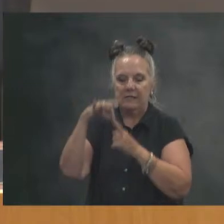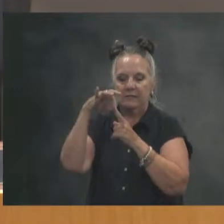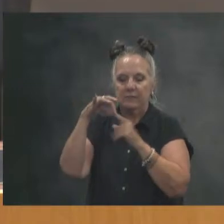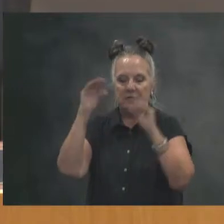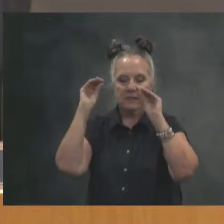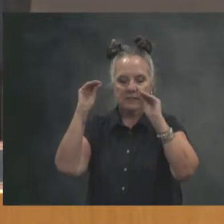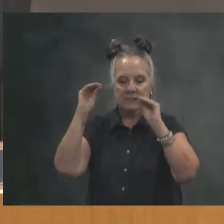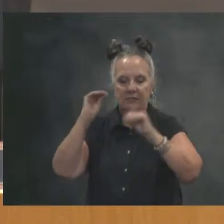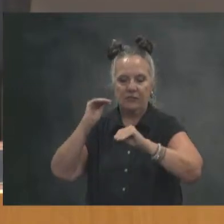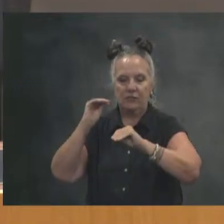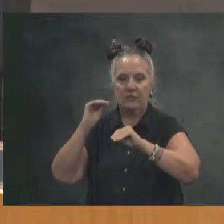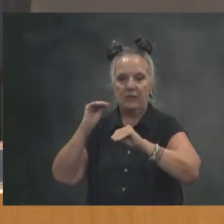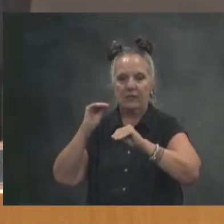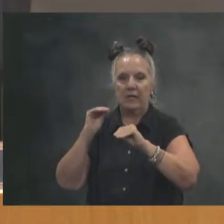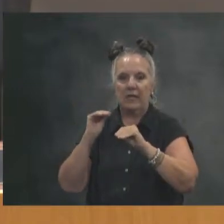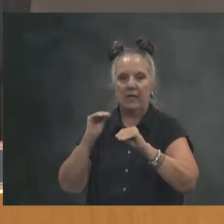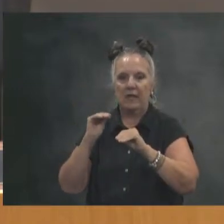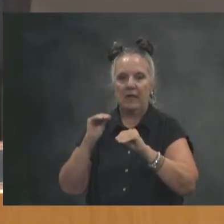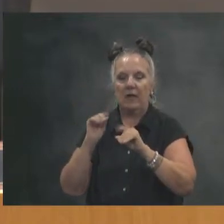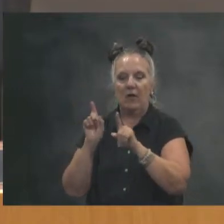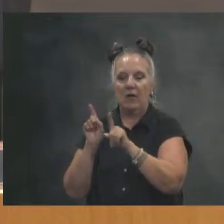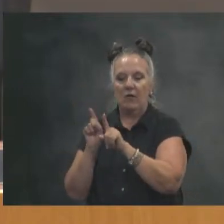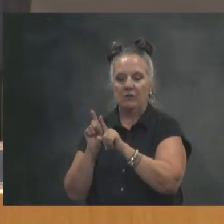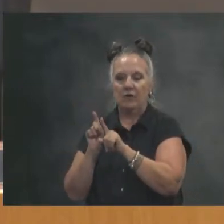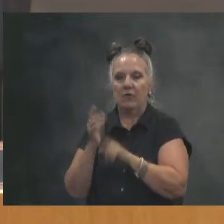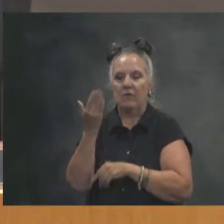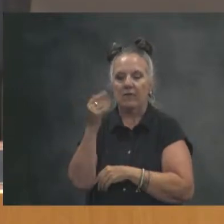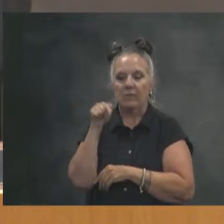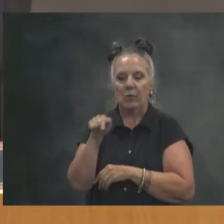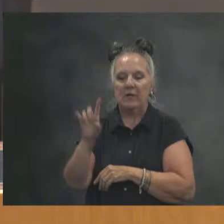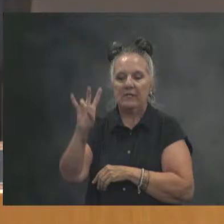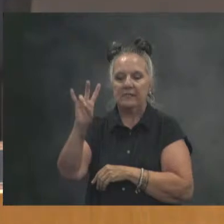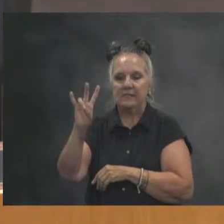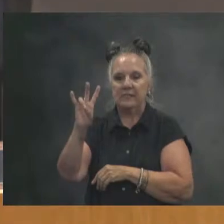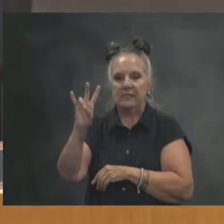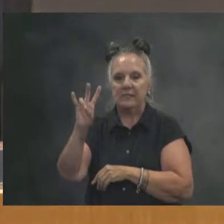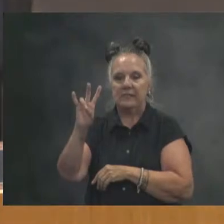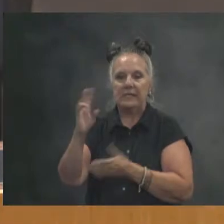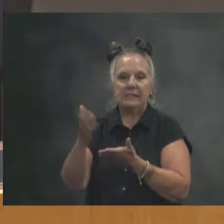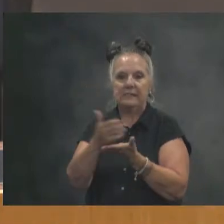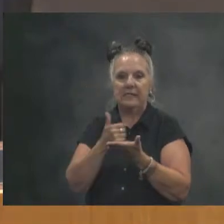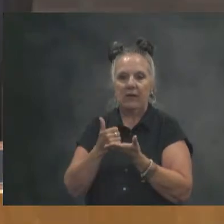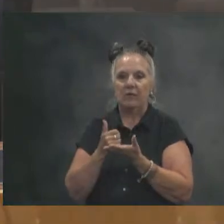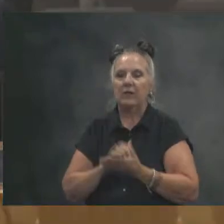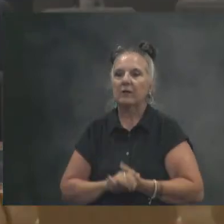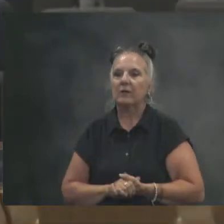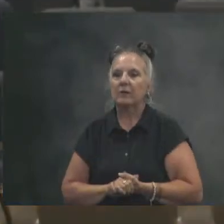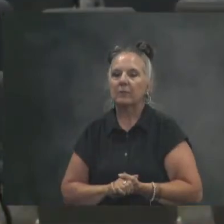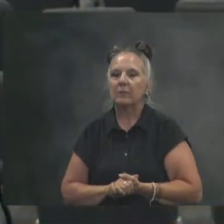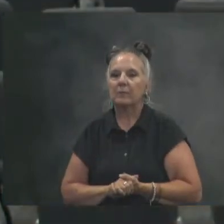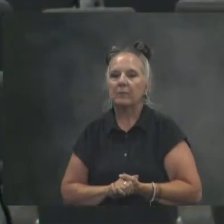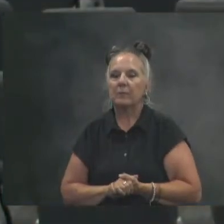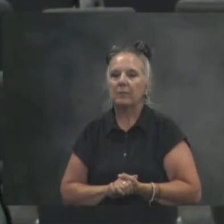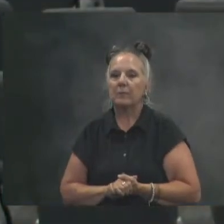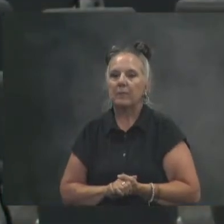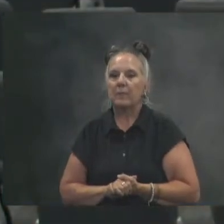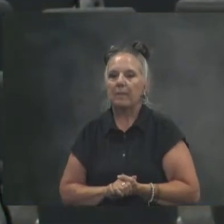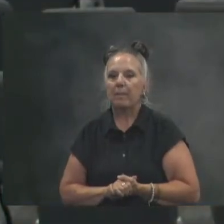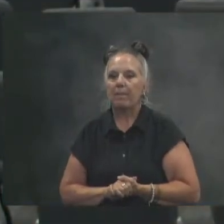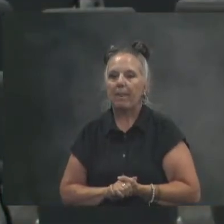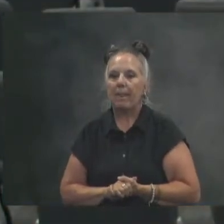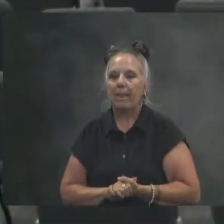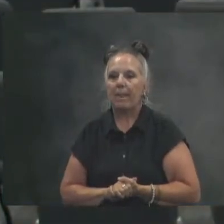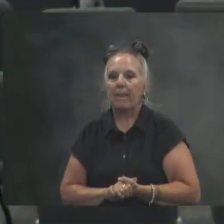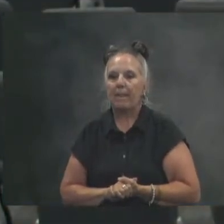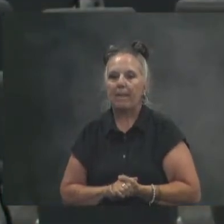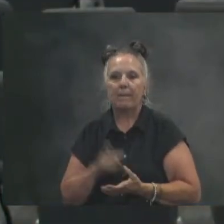teaching assignment, and 15.7, salary enhancement. That's the next one. I'm sorry.